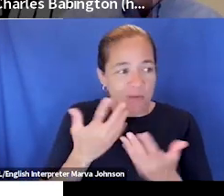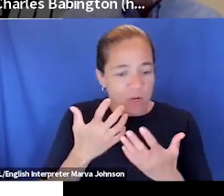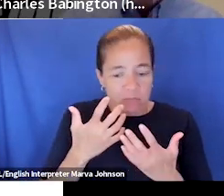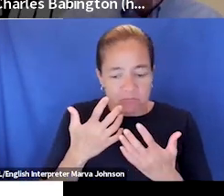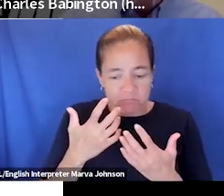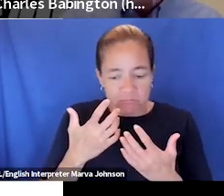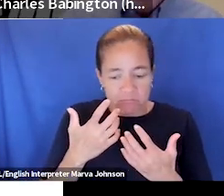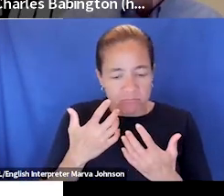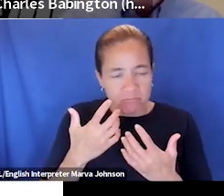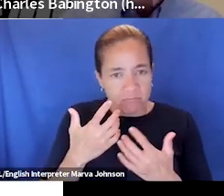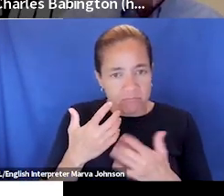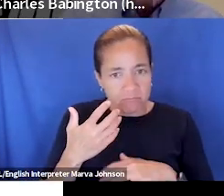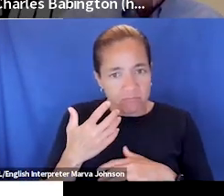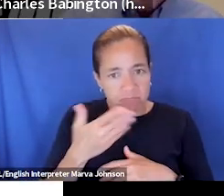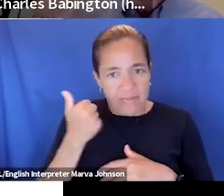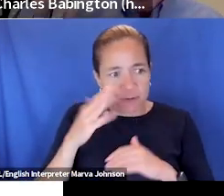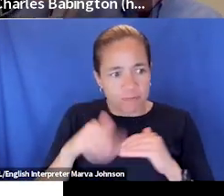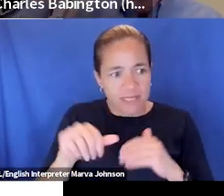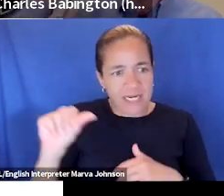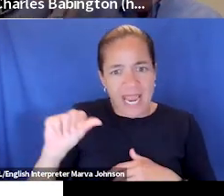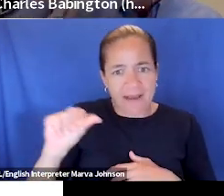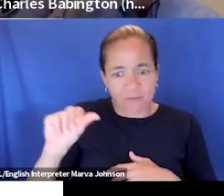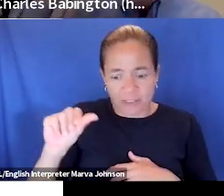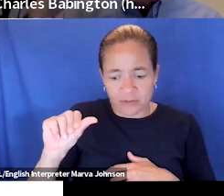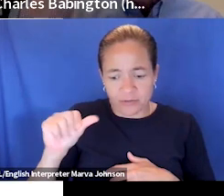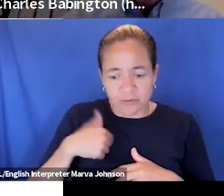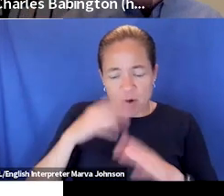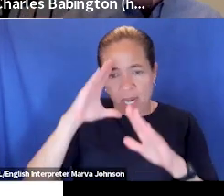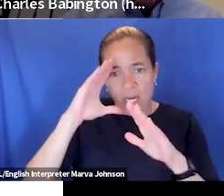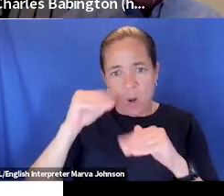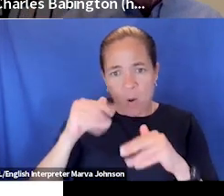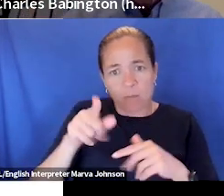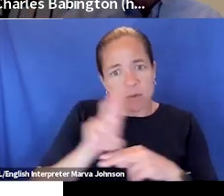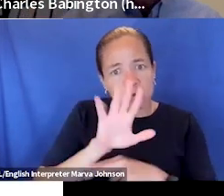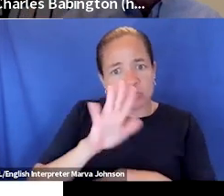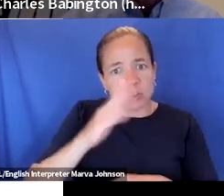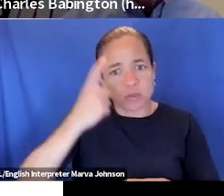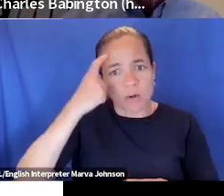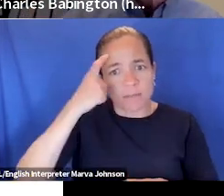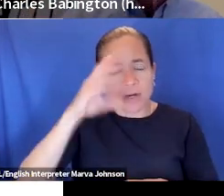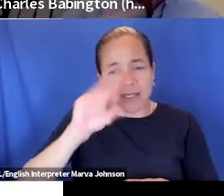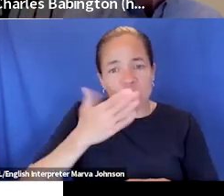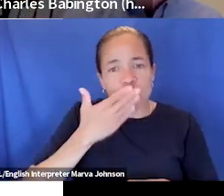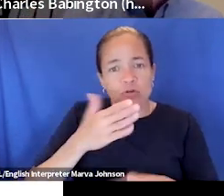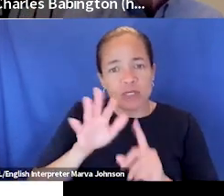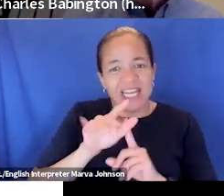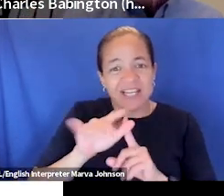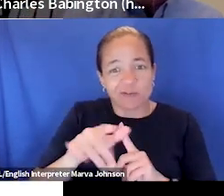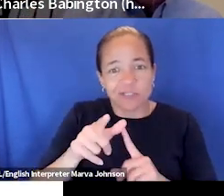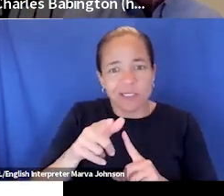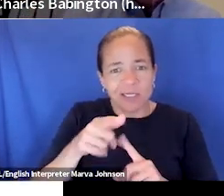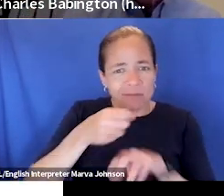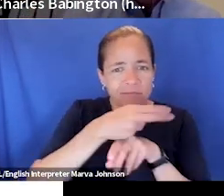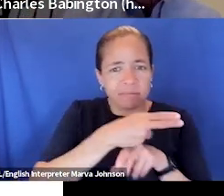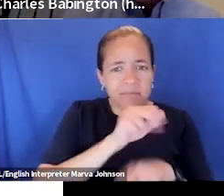So I would hope that using your good brains and your good energy, you can write something that would be better than what AI